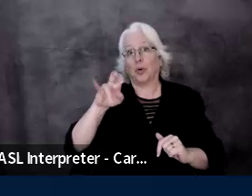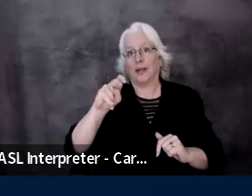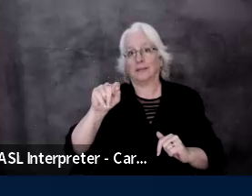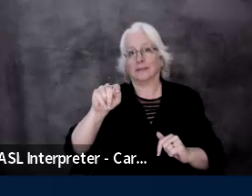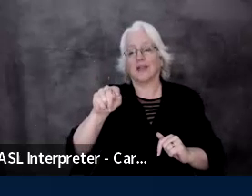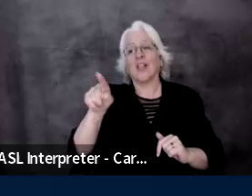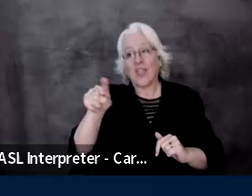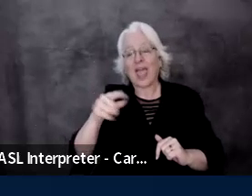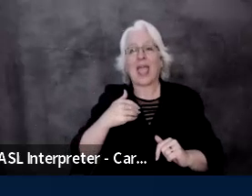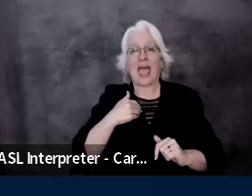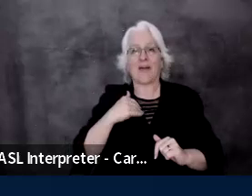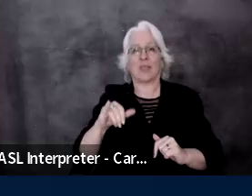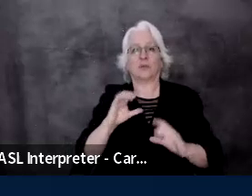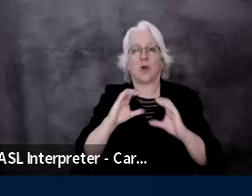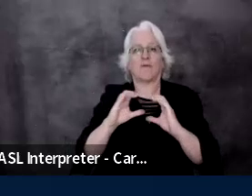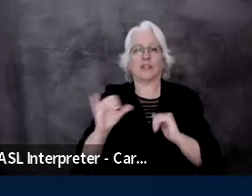having those conversations as well.